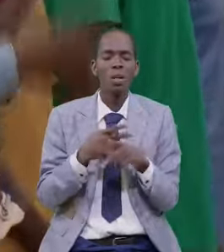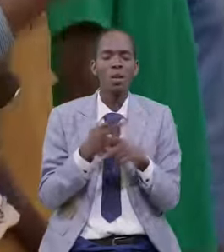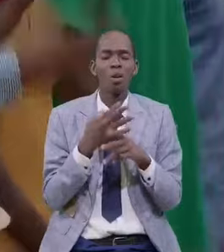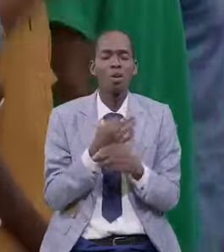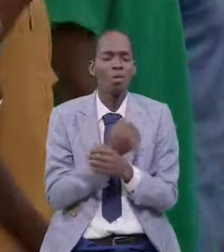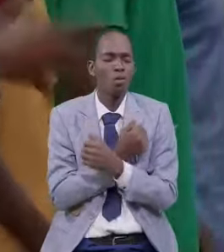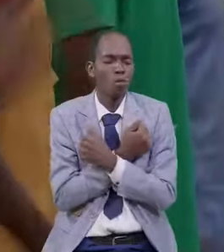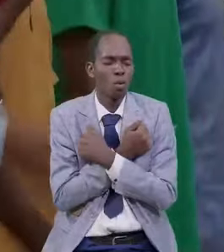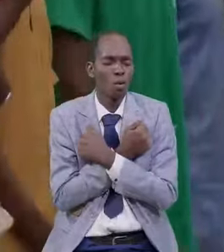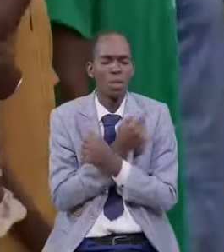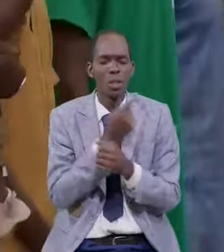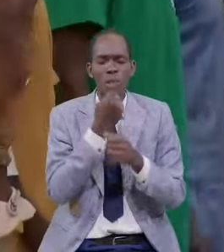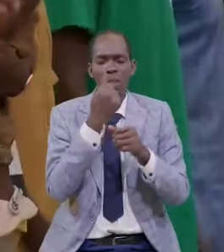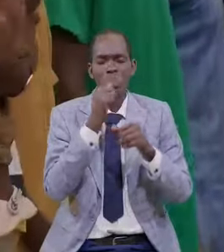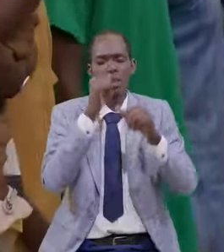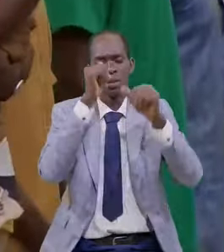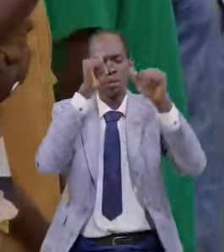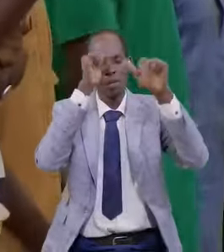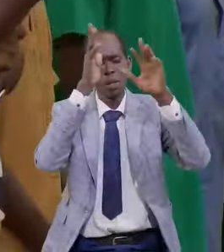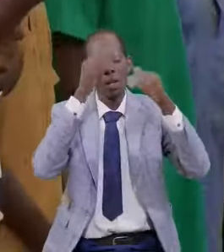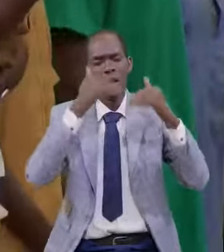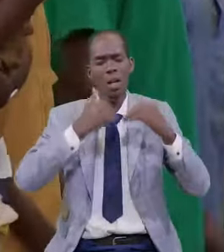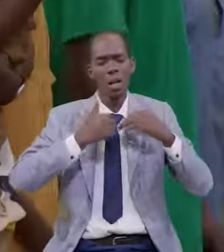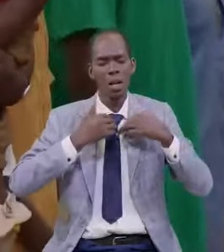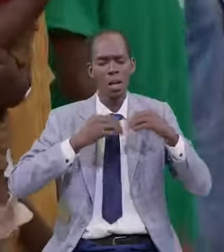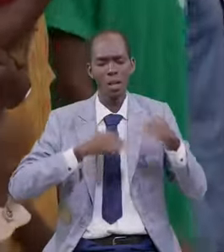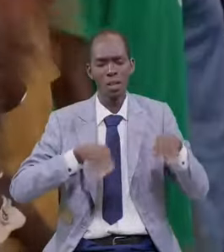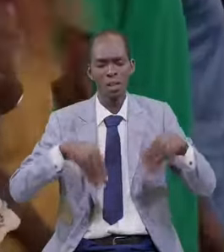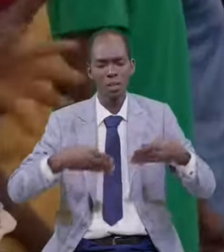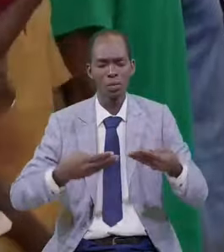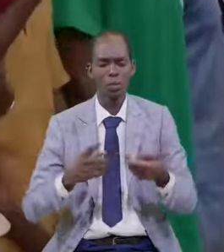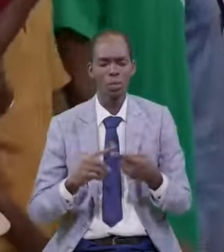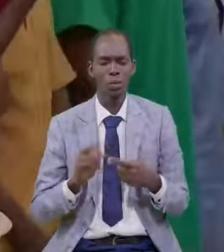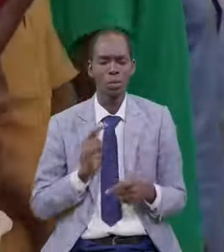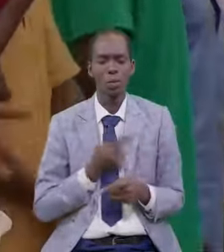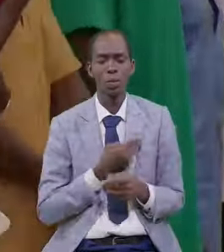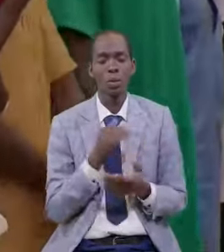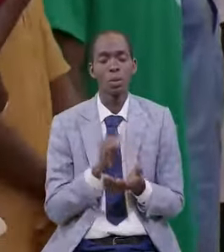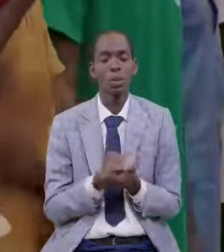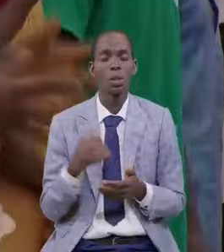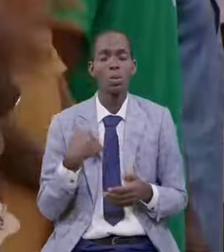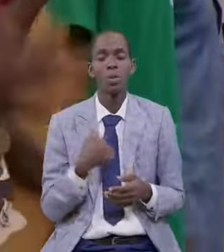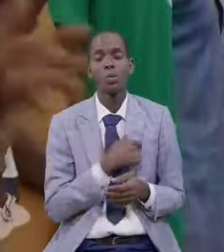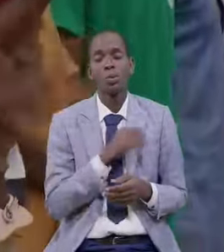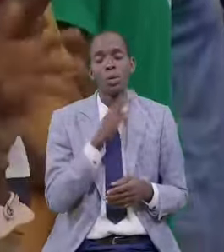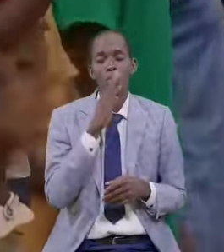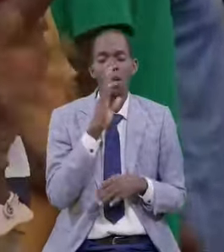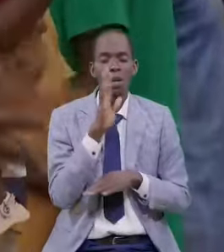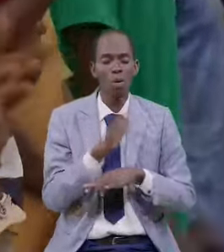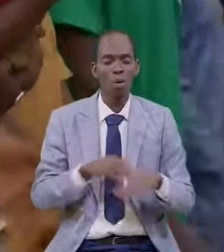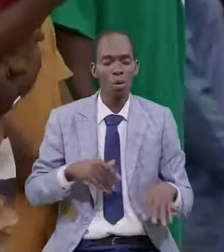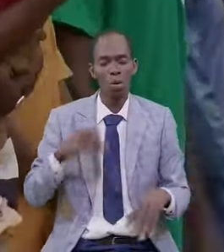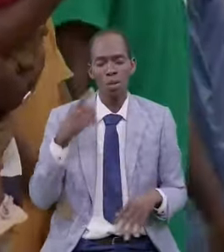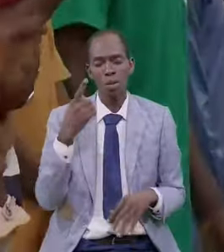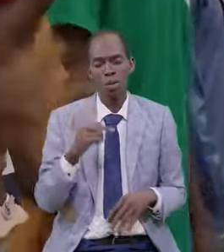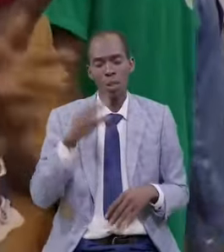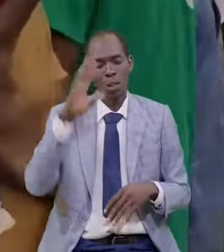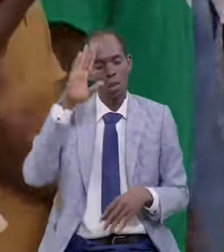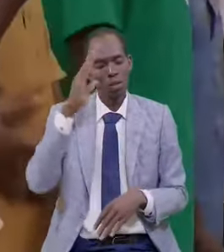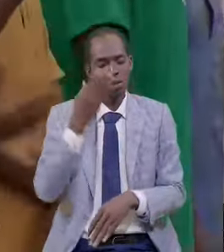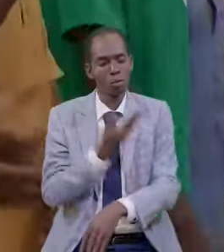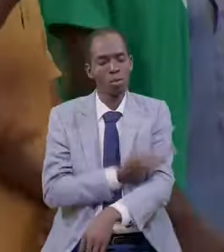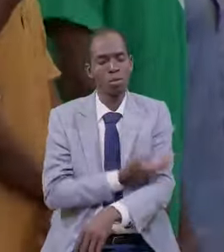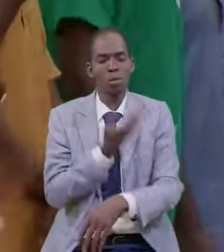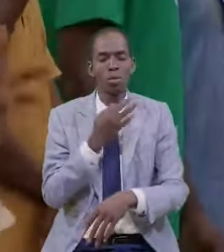bestowed upon us that we should be called the sons of God therefore the world knoweth us